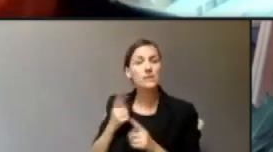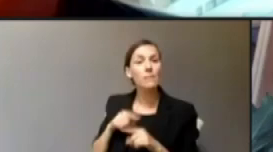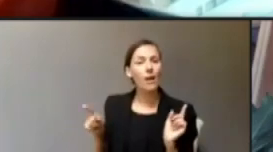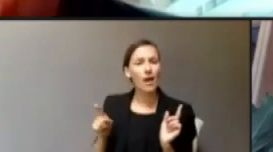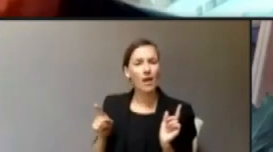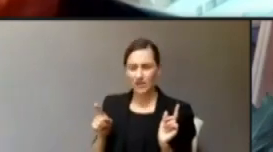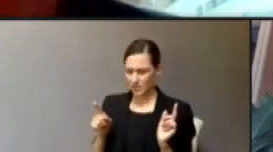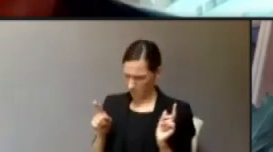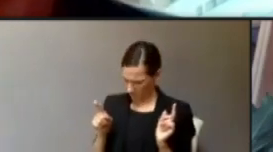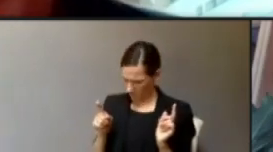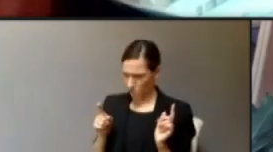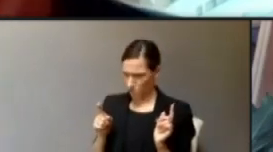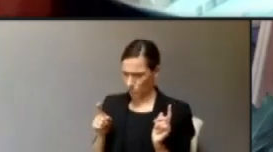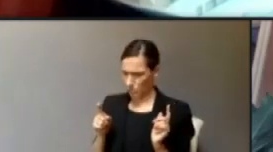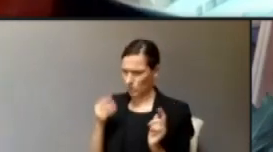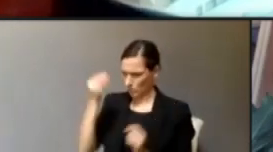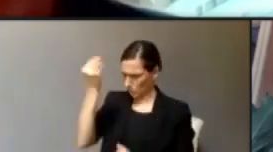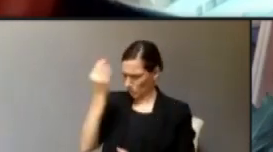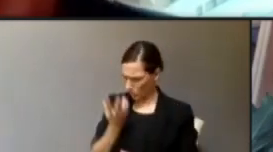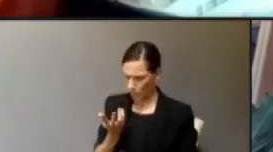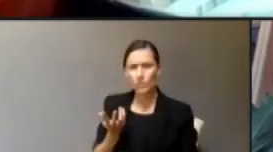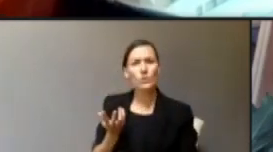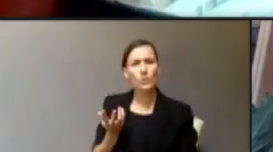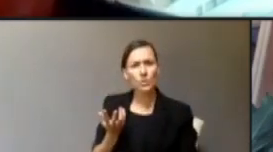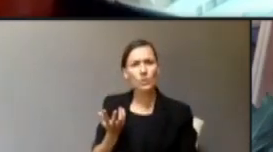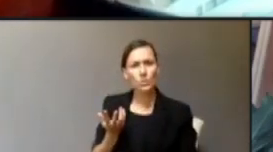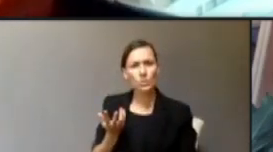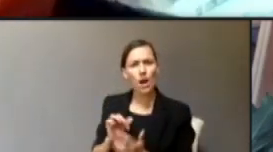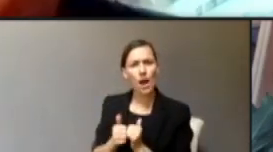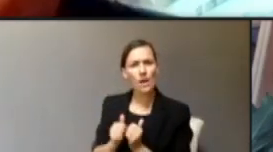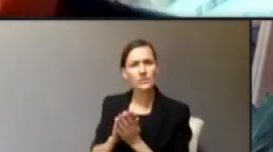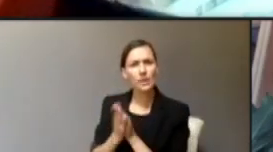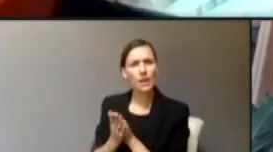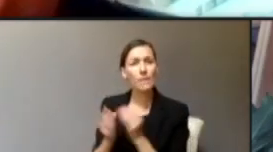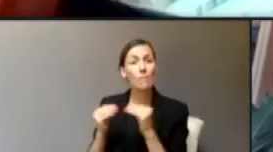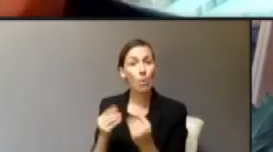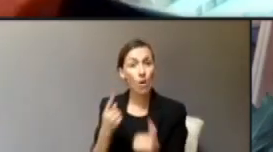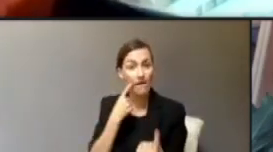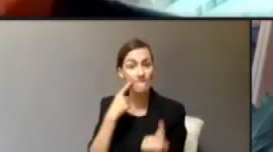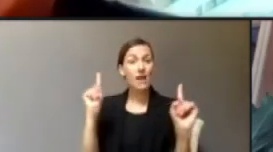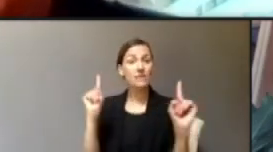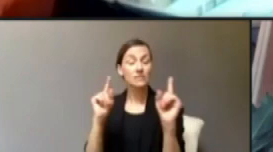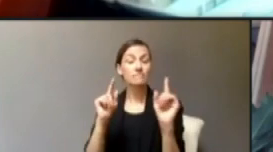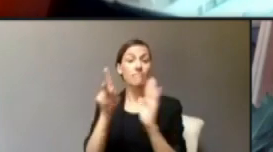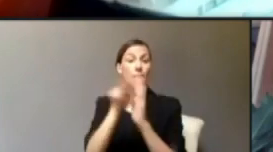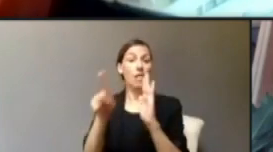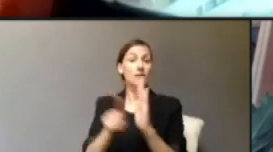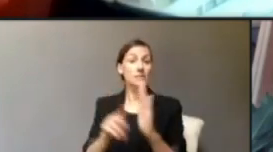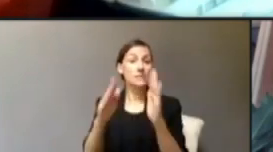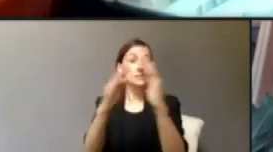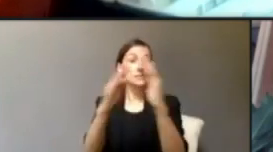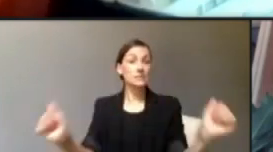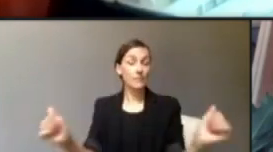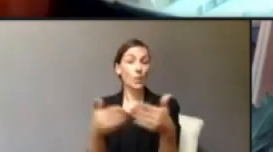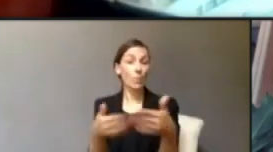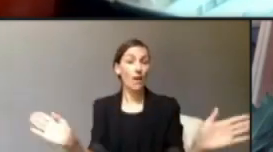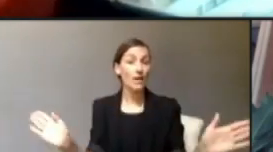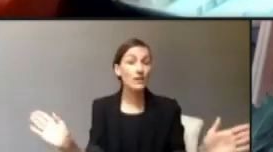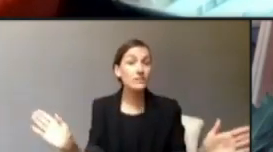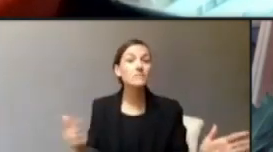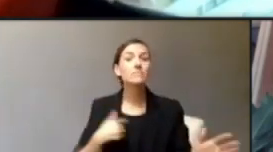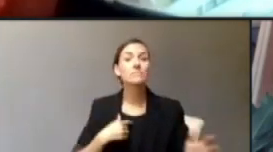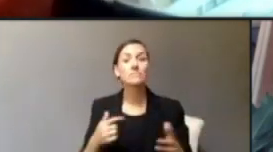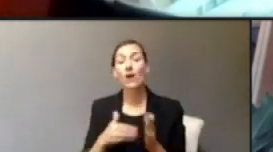do we translate that into more effective systemic policies? A lot of times we'll get an idea based